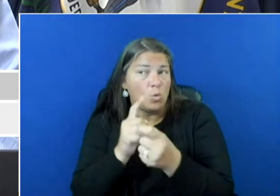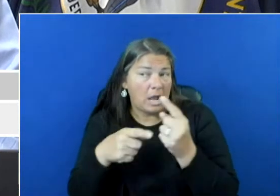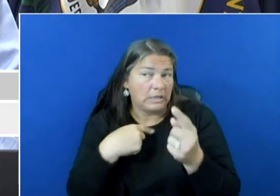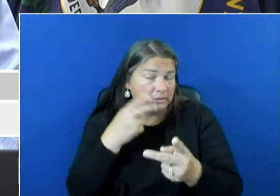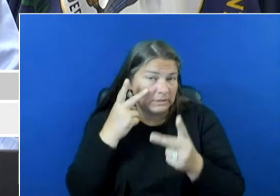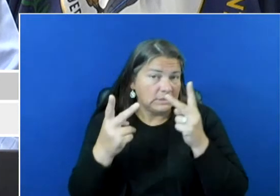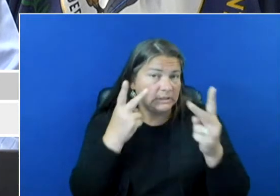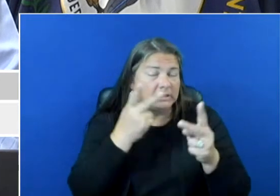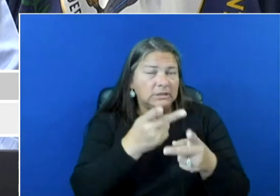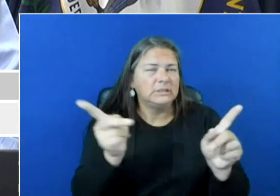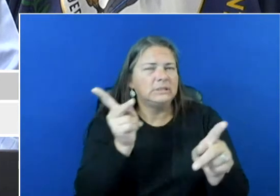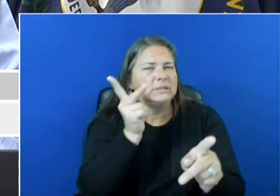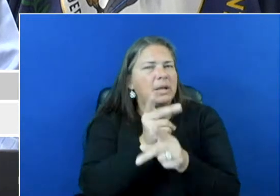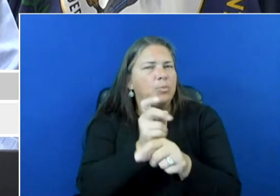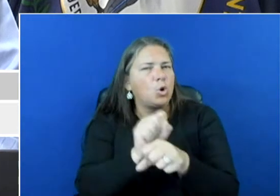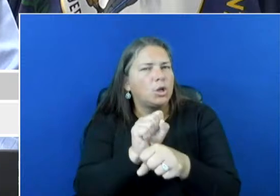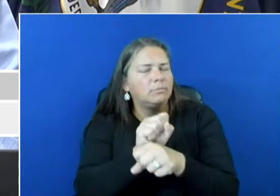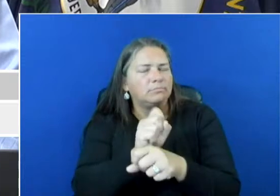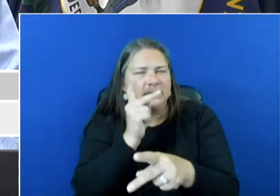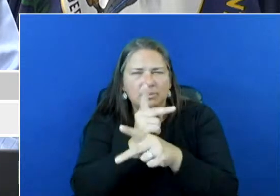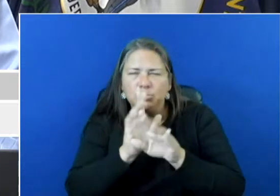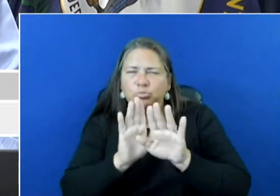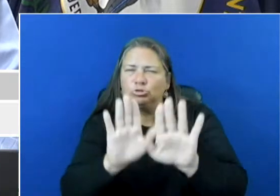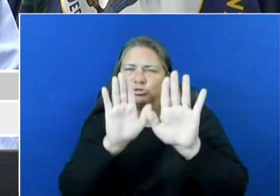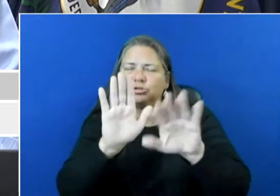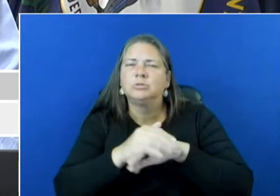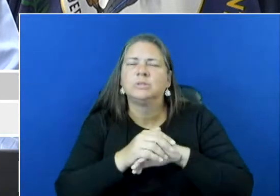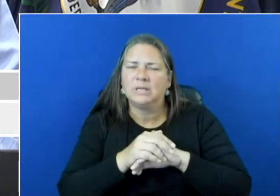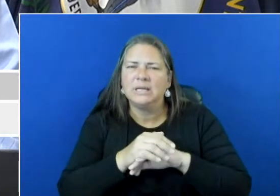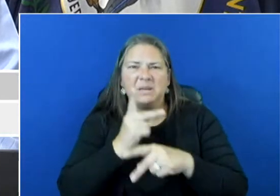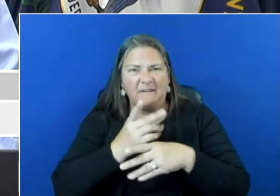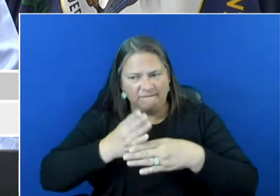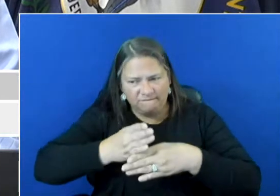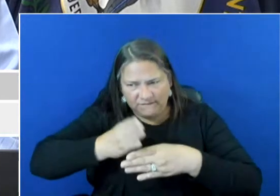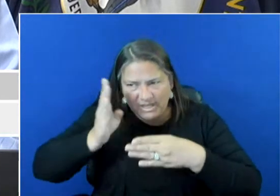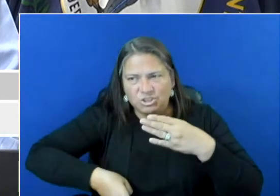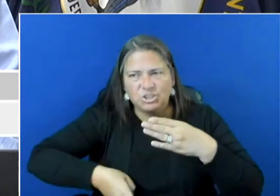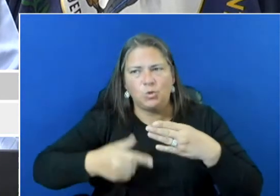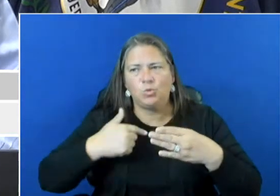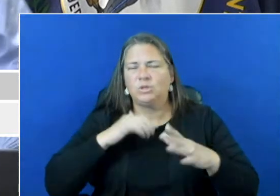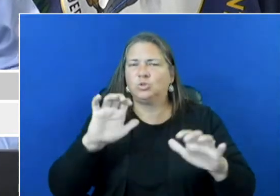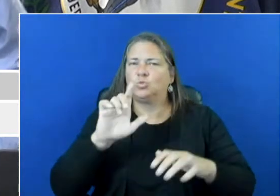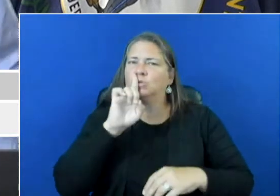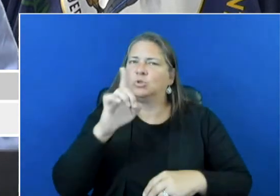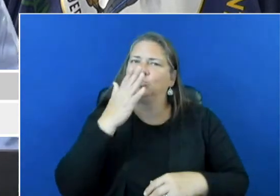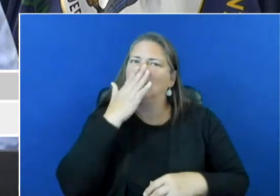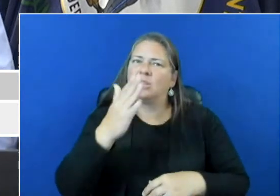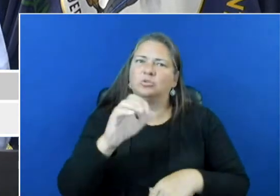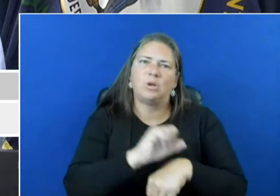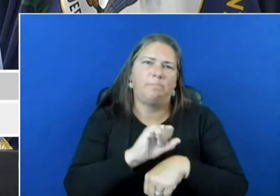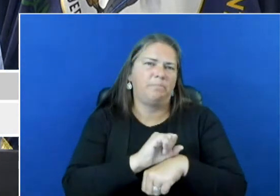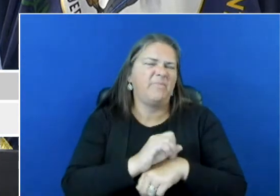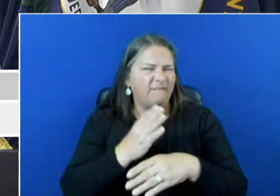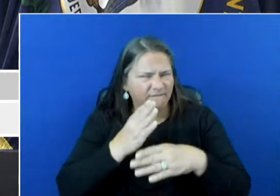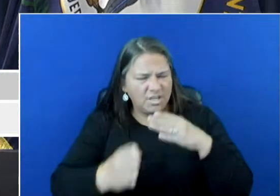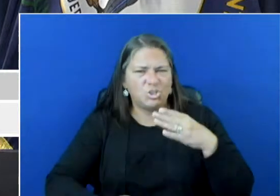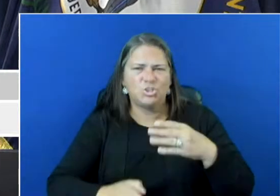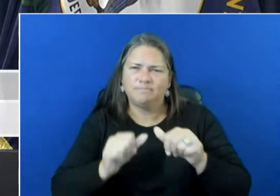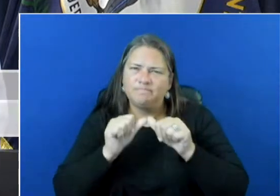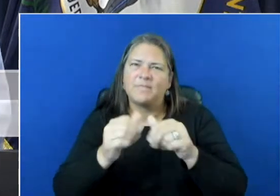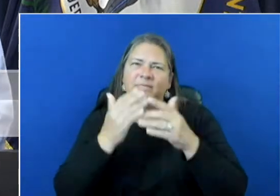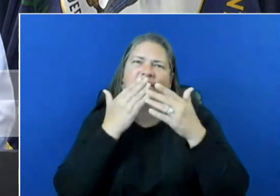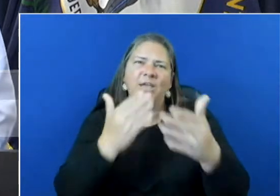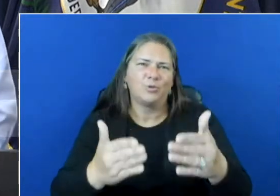keep working. Let's keep pushing. Let's finish this. We have done so well. Let's finish strong. Thank you.